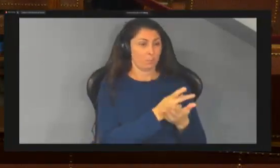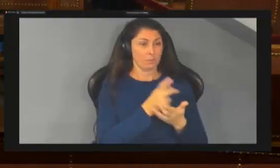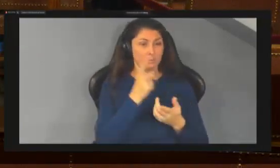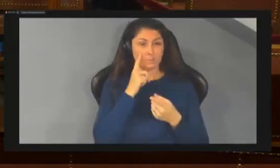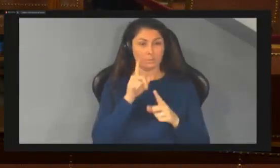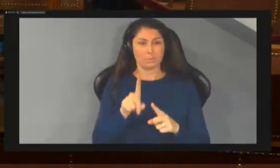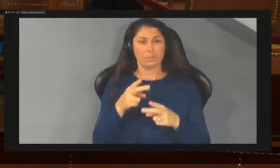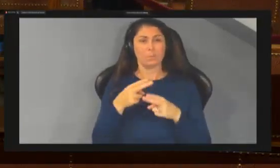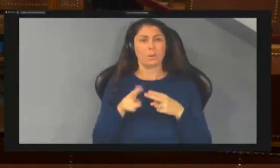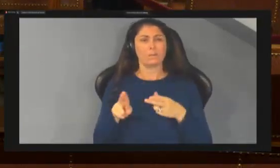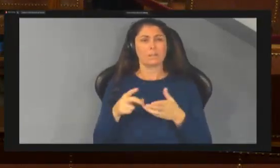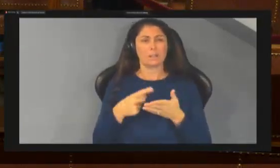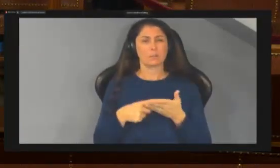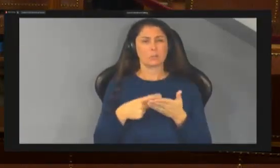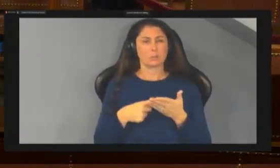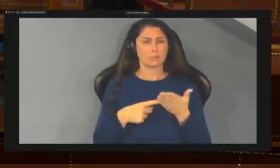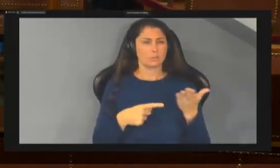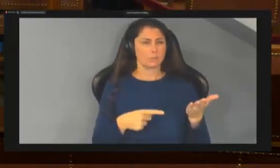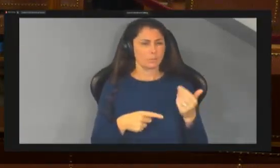discussion, please. Discussion, Councilman?